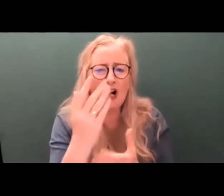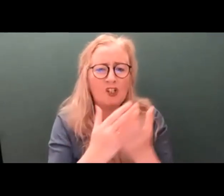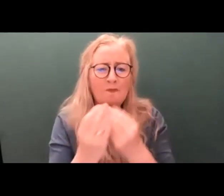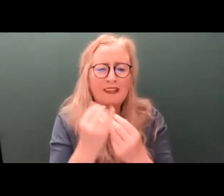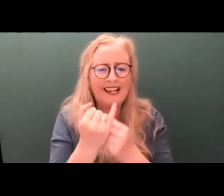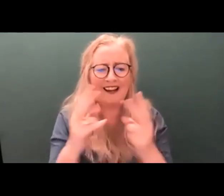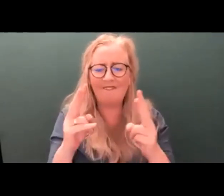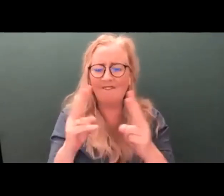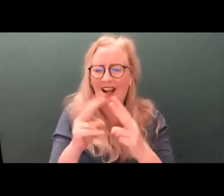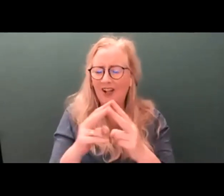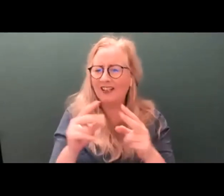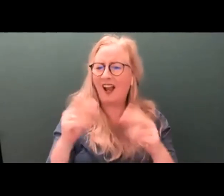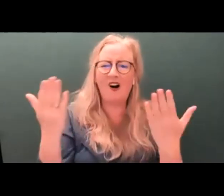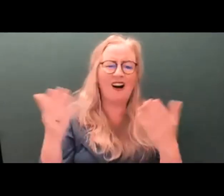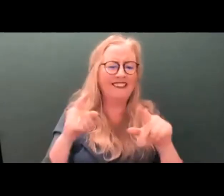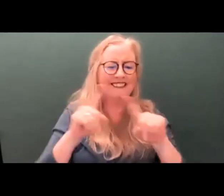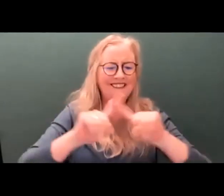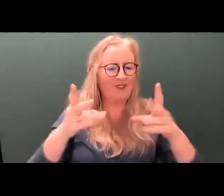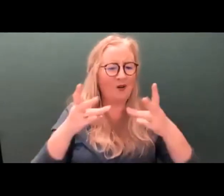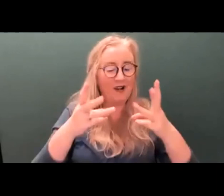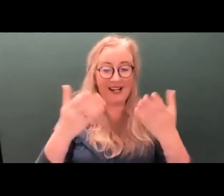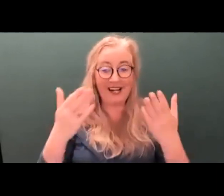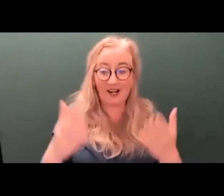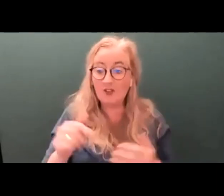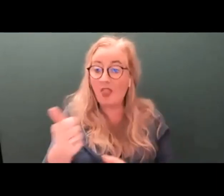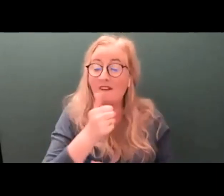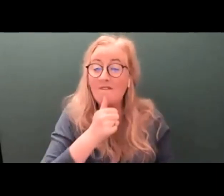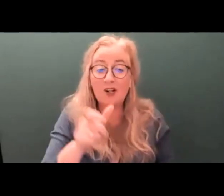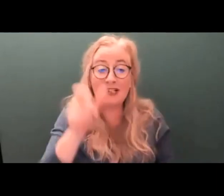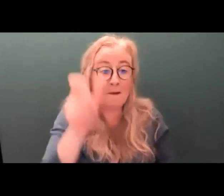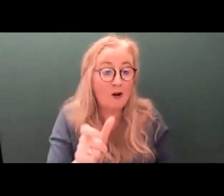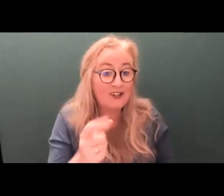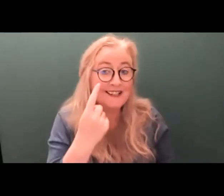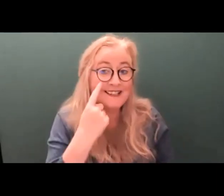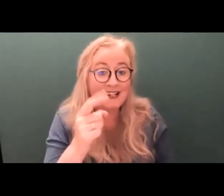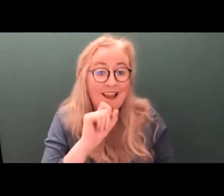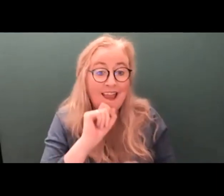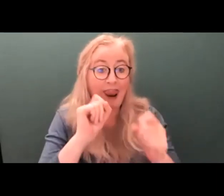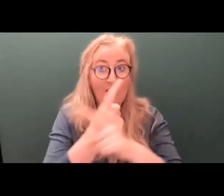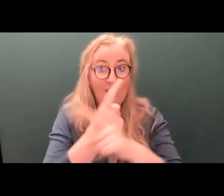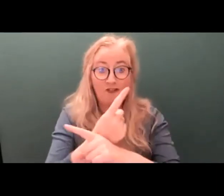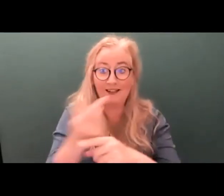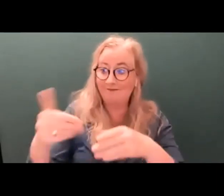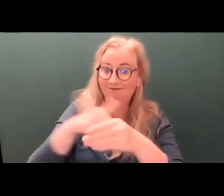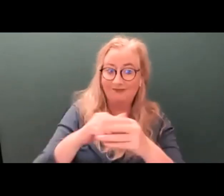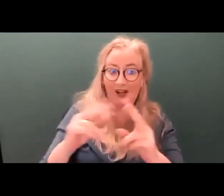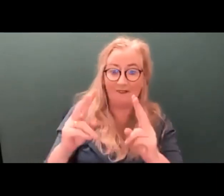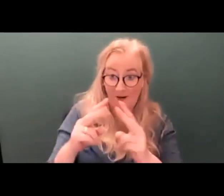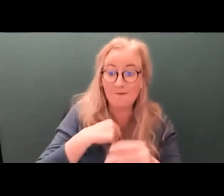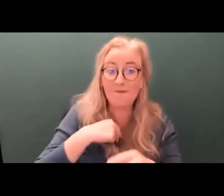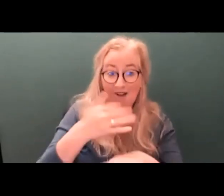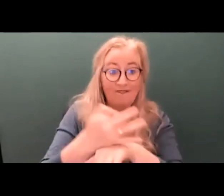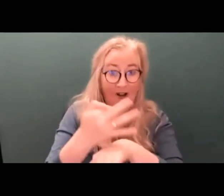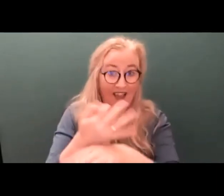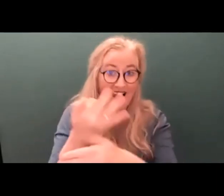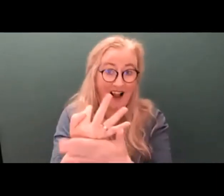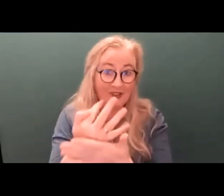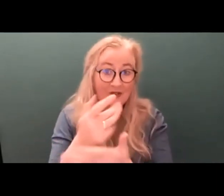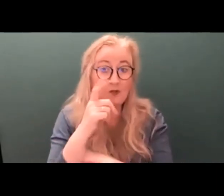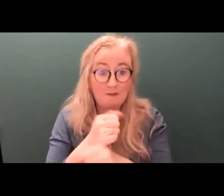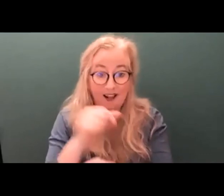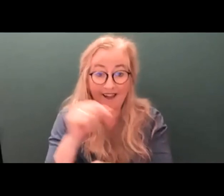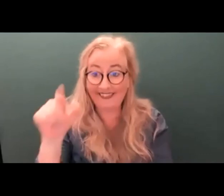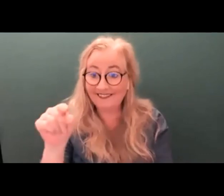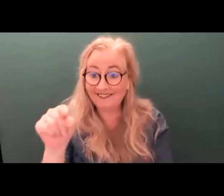no longer the way things are done. It's first person to see electrification come to a village is something my father often talks about. And